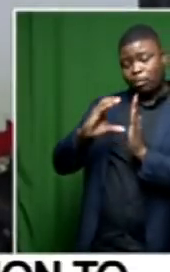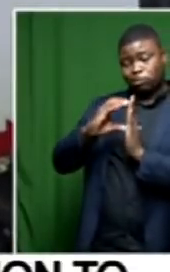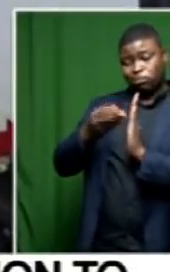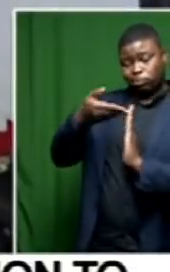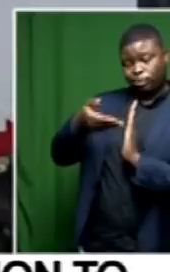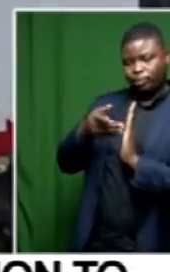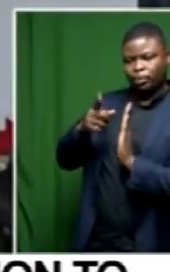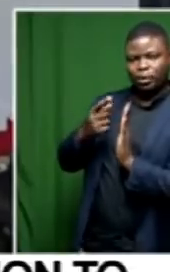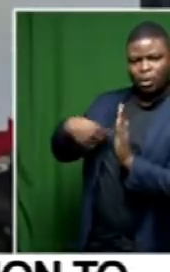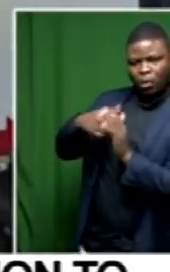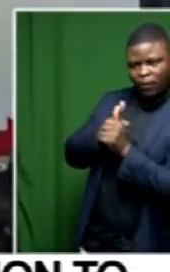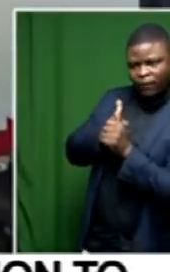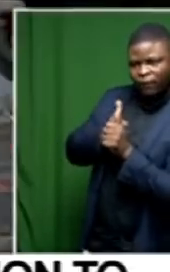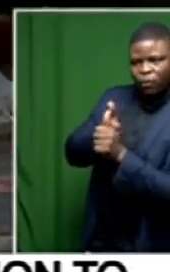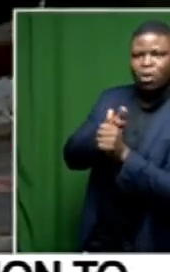other matter.